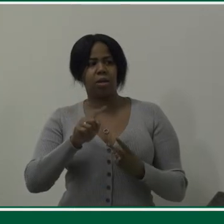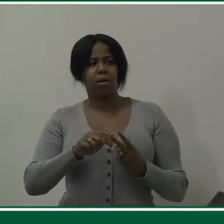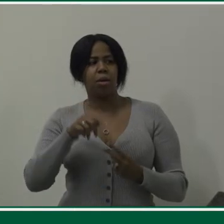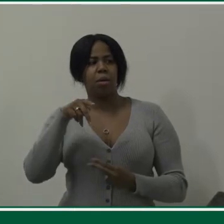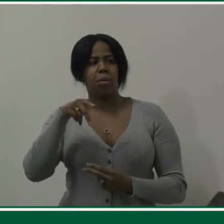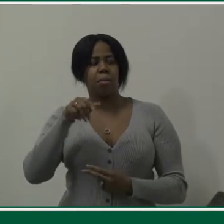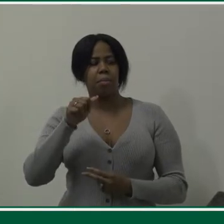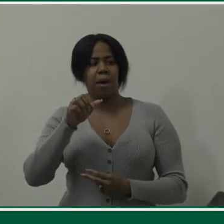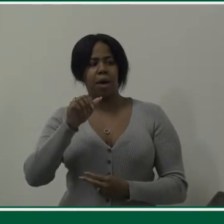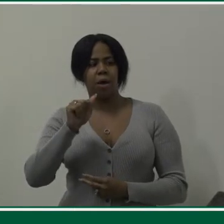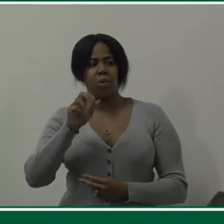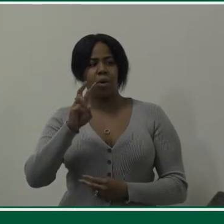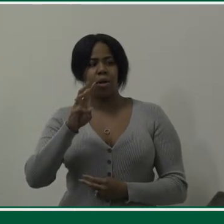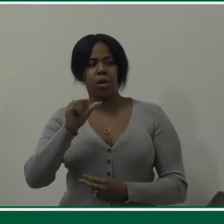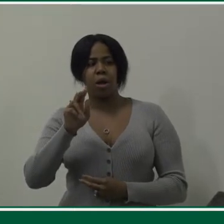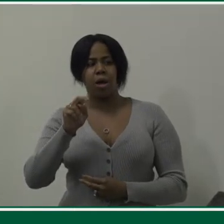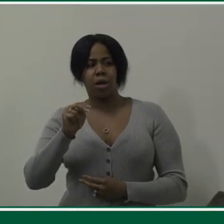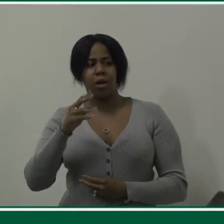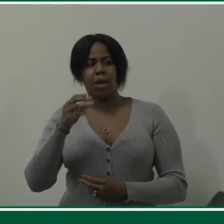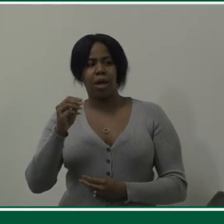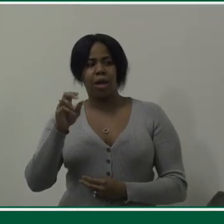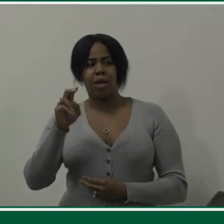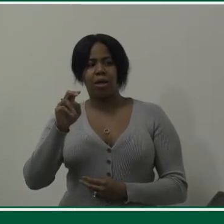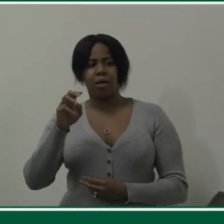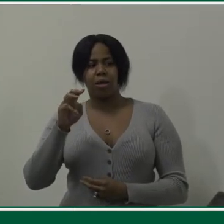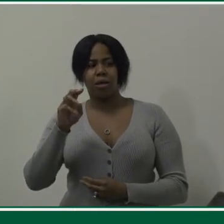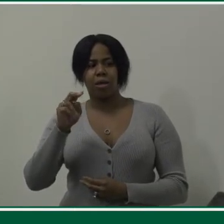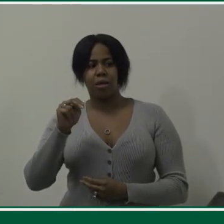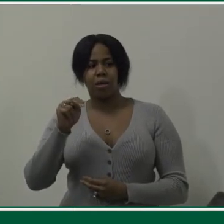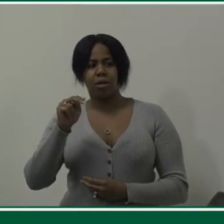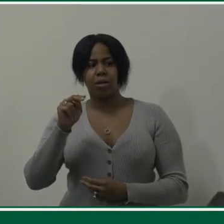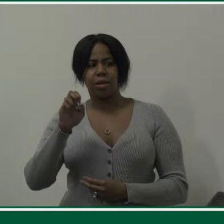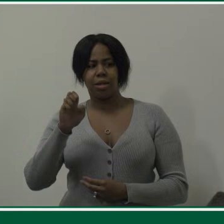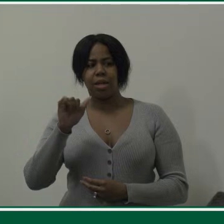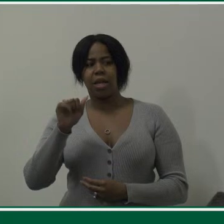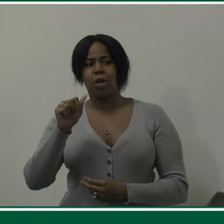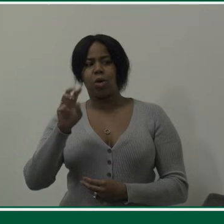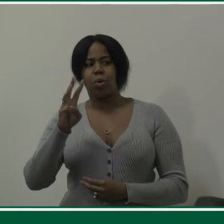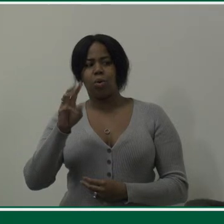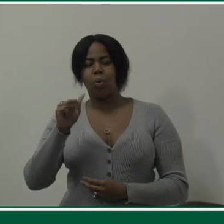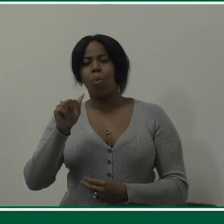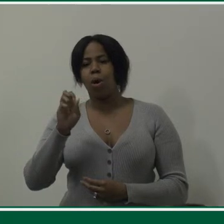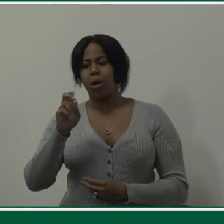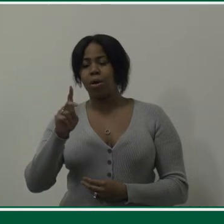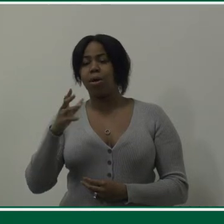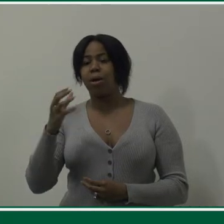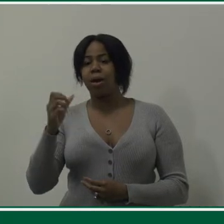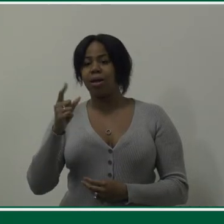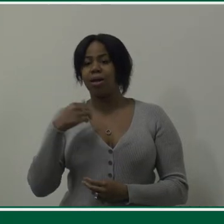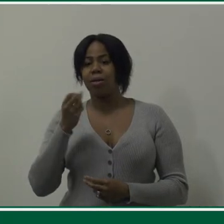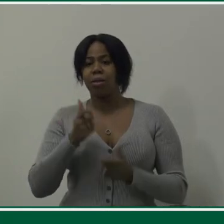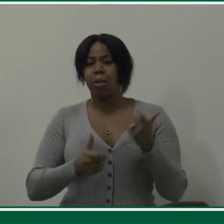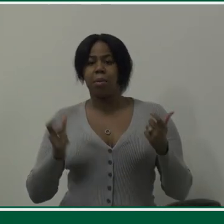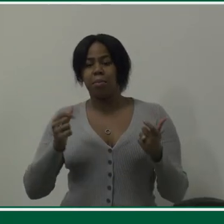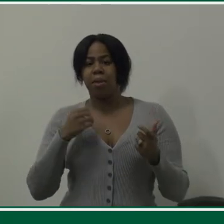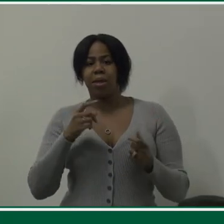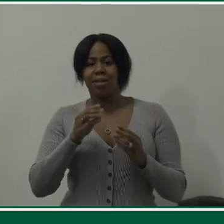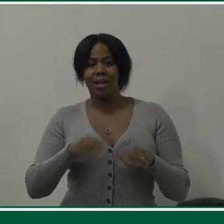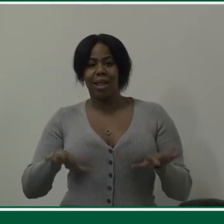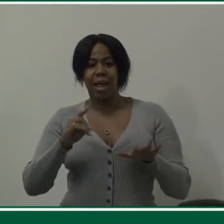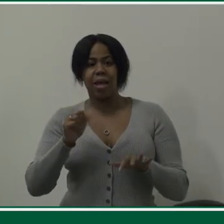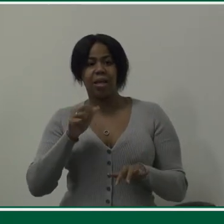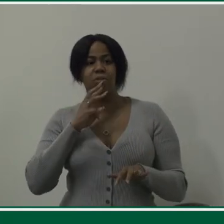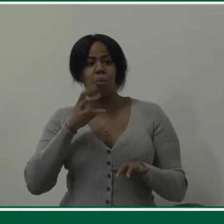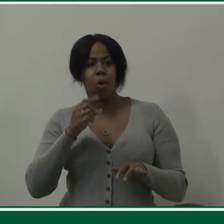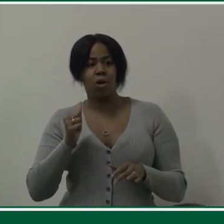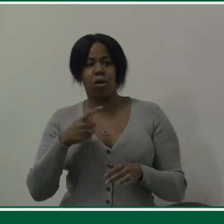Palanan, Nisenan, and Miwok. The larger Sacramento area and its rivers serve as a gathering place for many